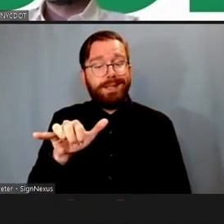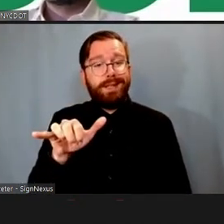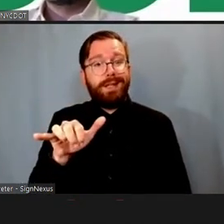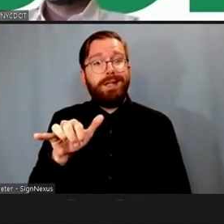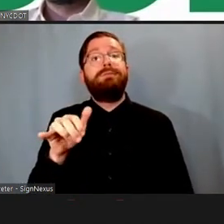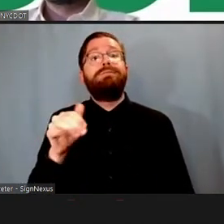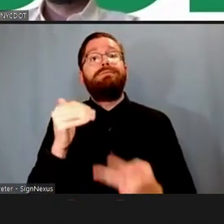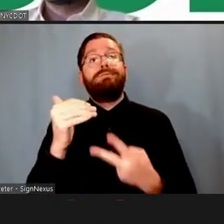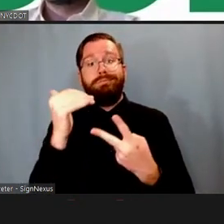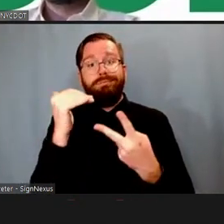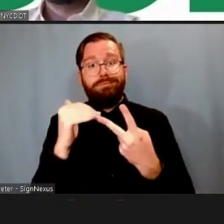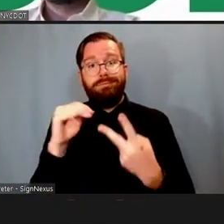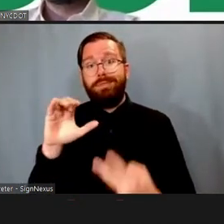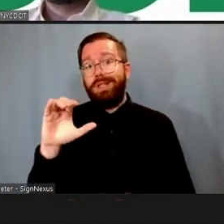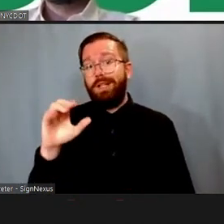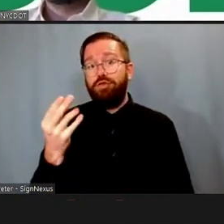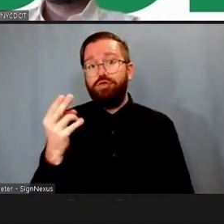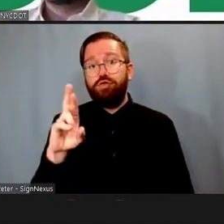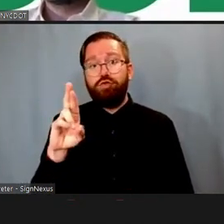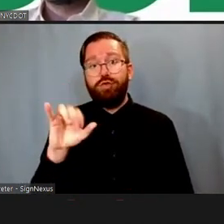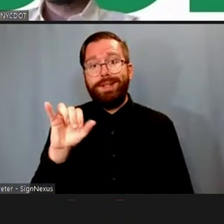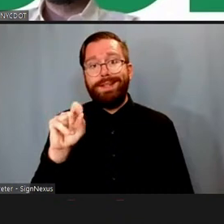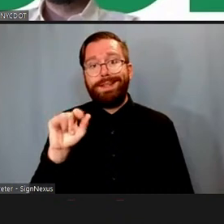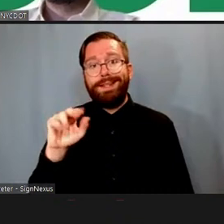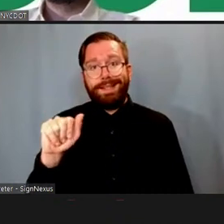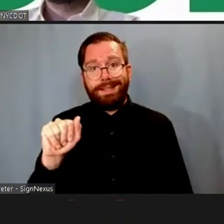by christina santos